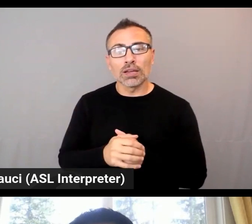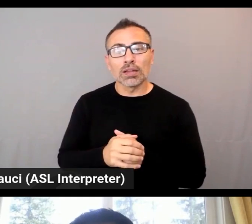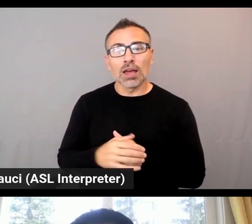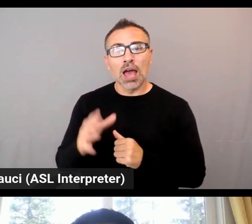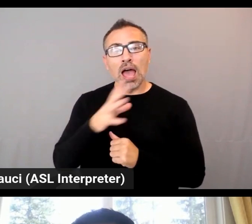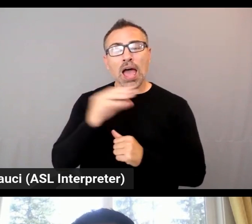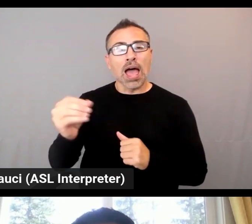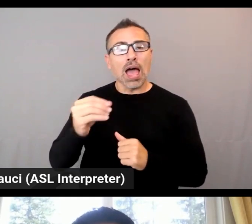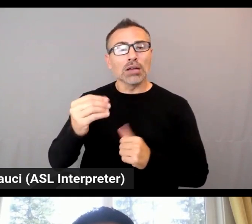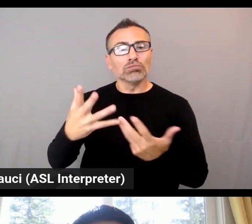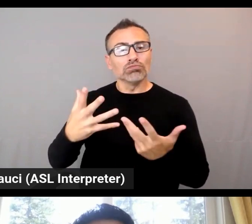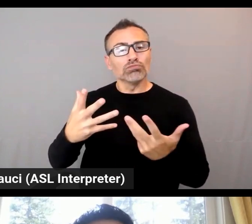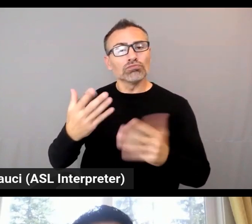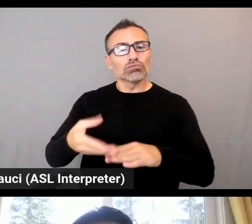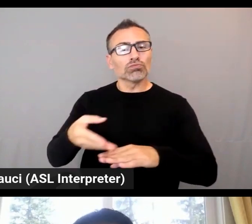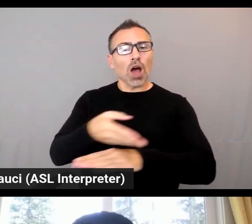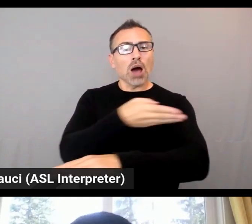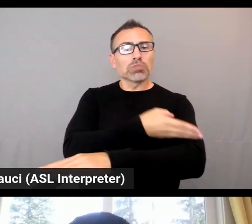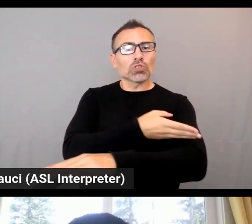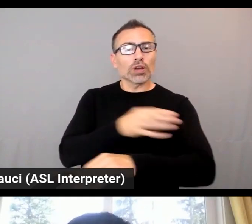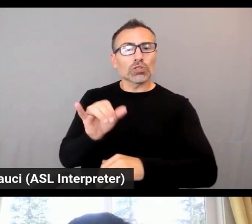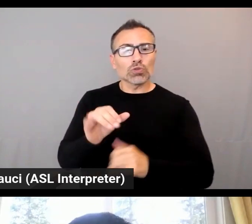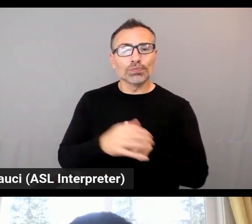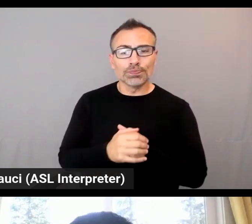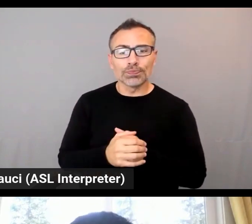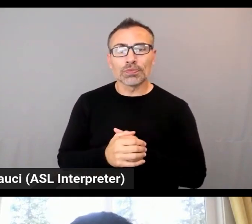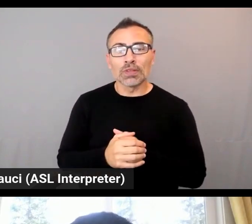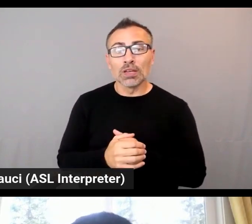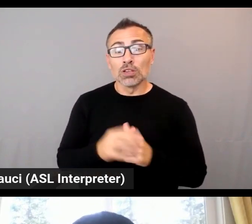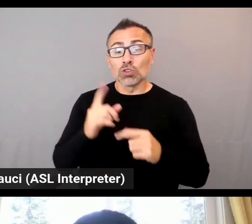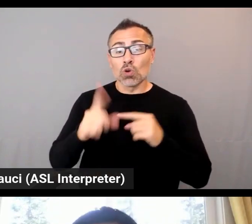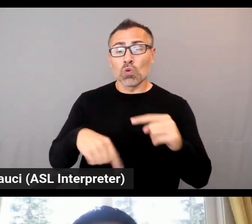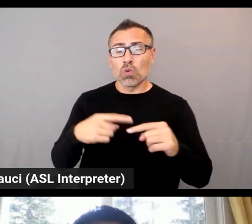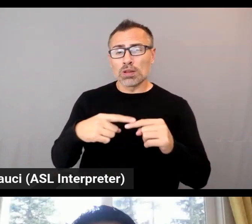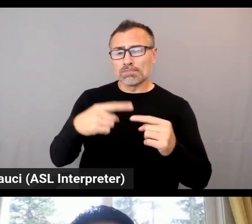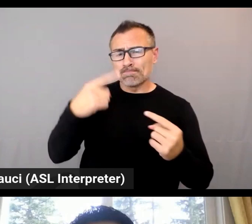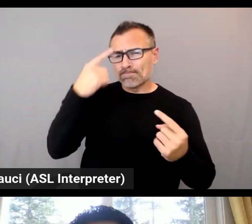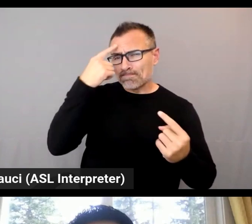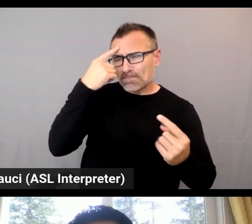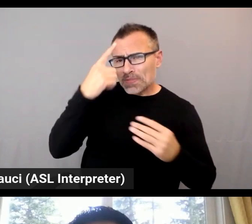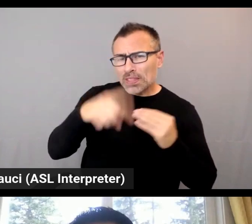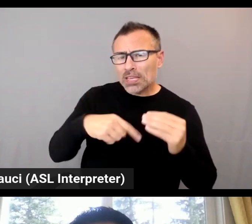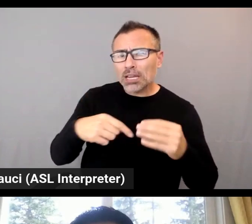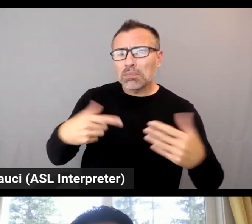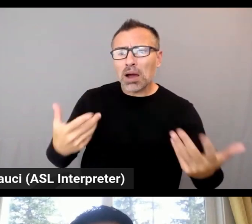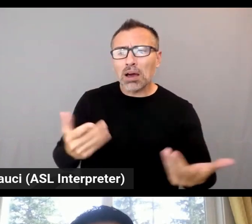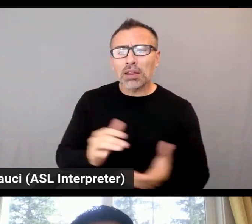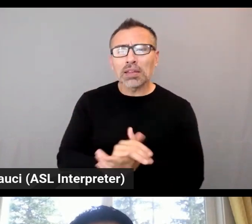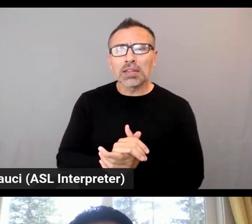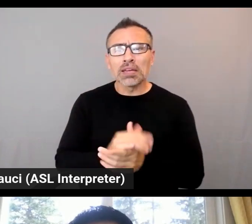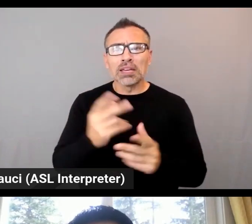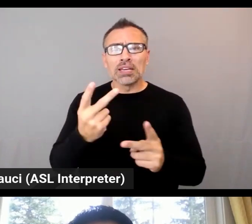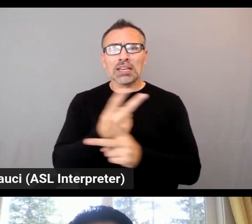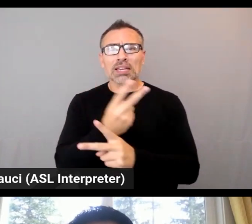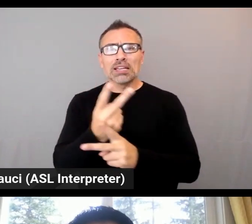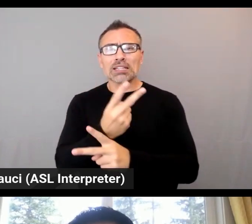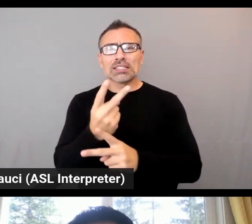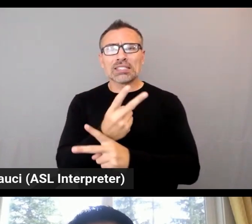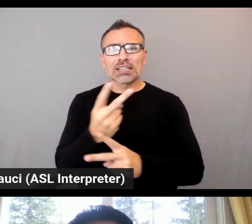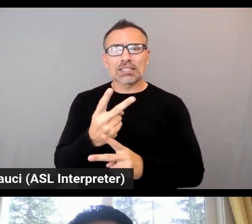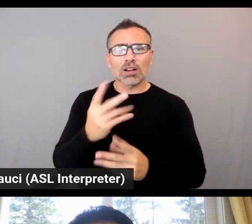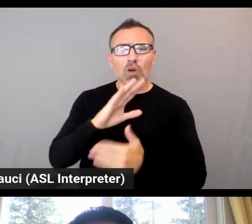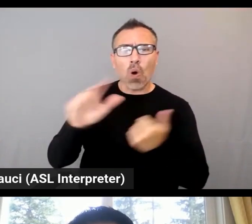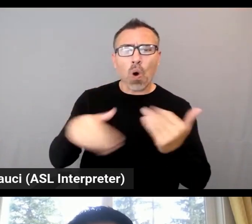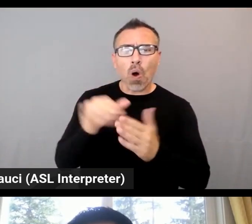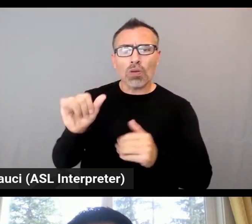and patching. So basically, when you think about it, it takes care of all the jobs that you'll be doing manually